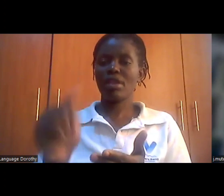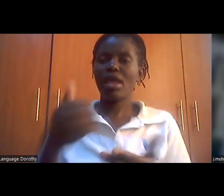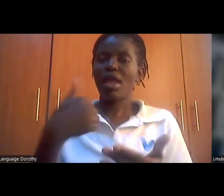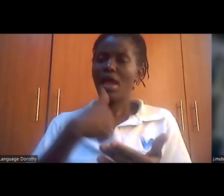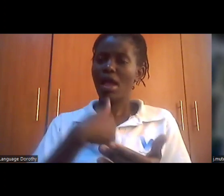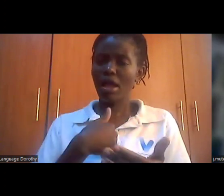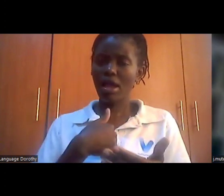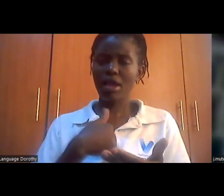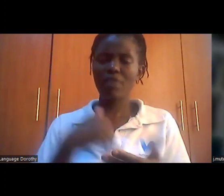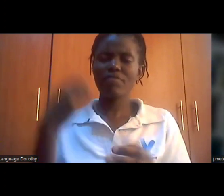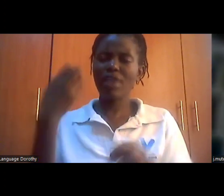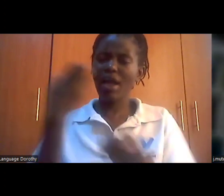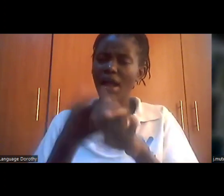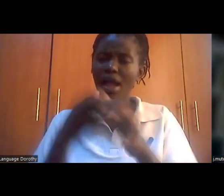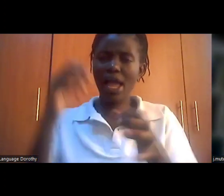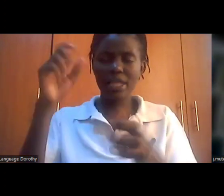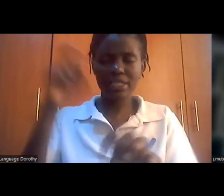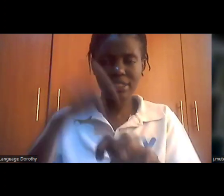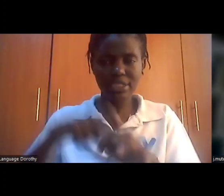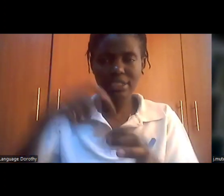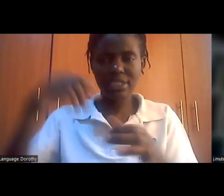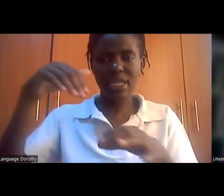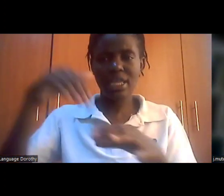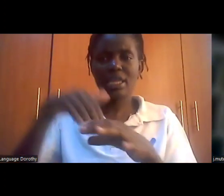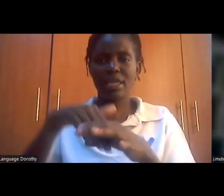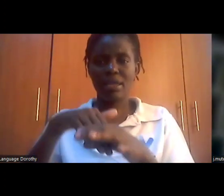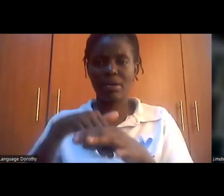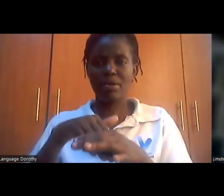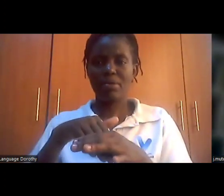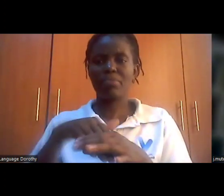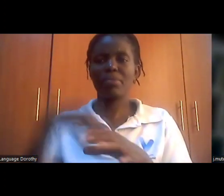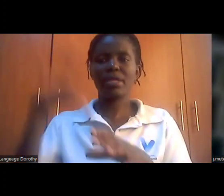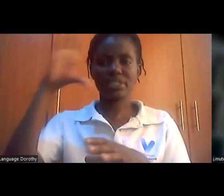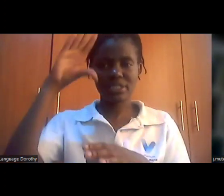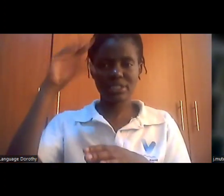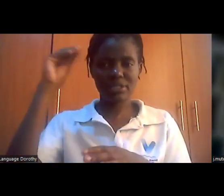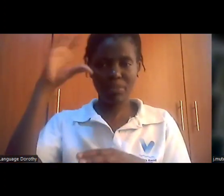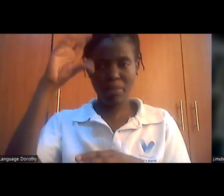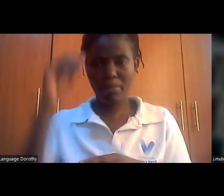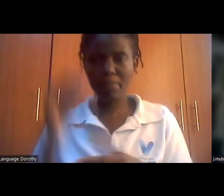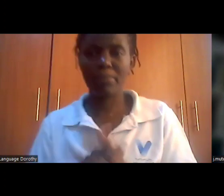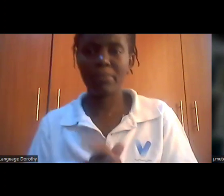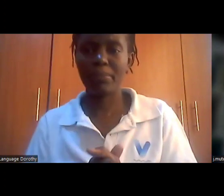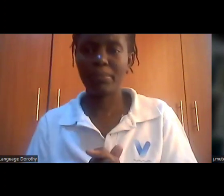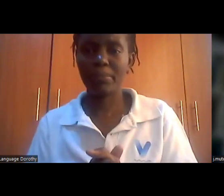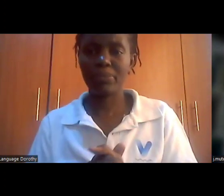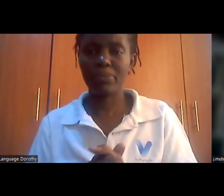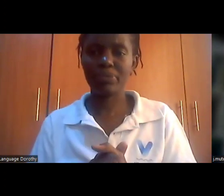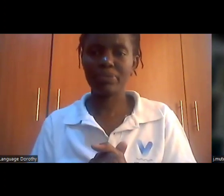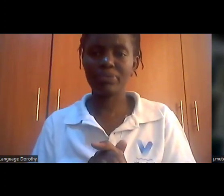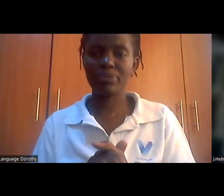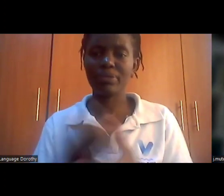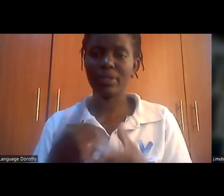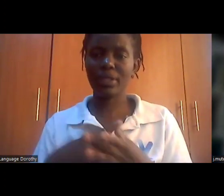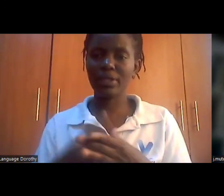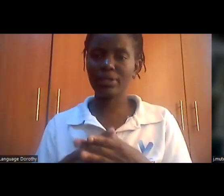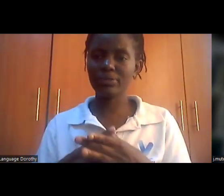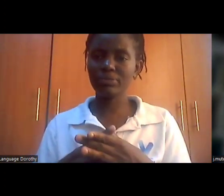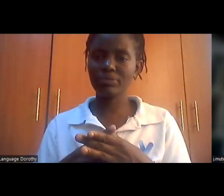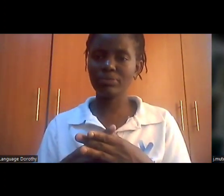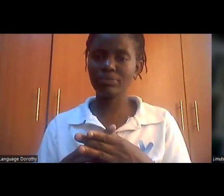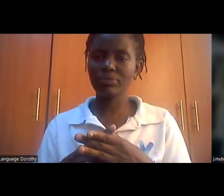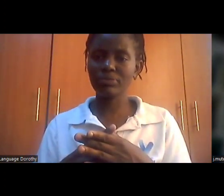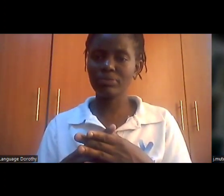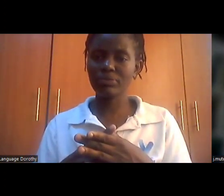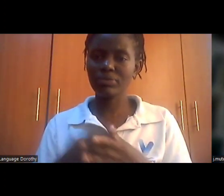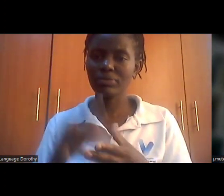northern and upper eastern parts of Kenya. That's Adam. And then but